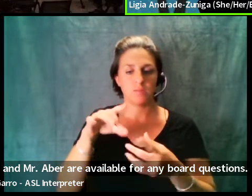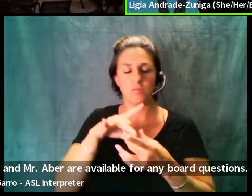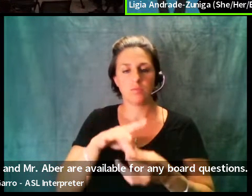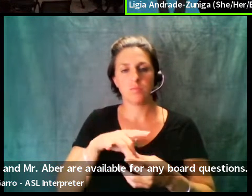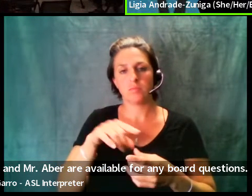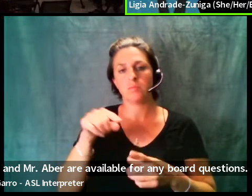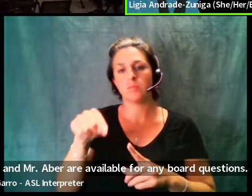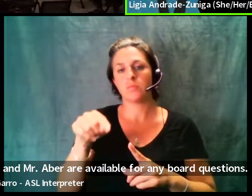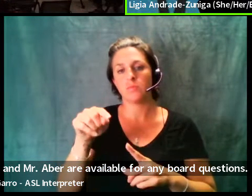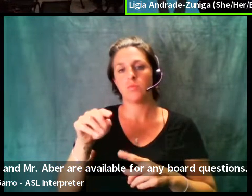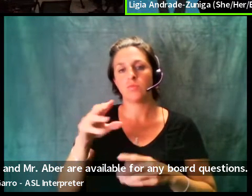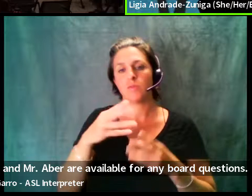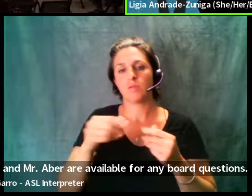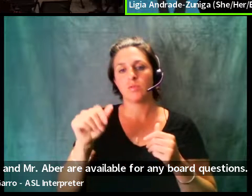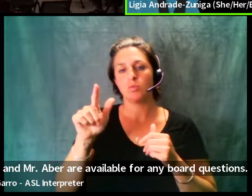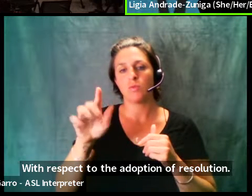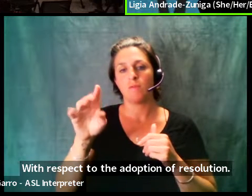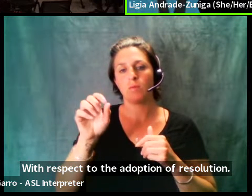resolution